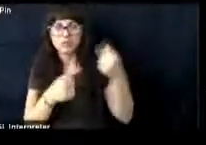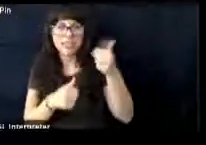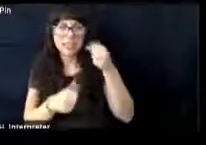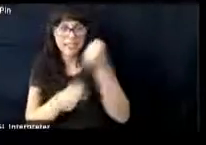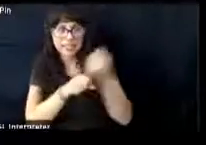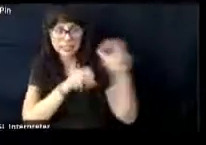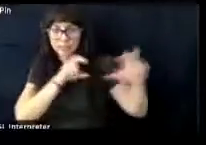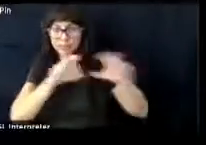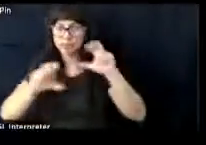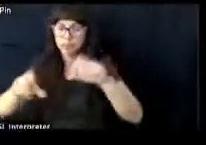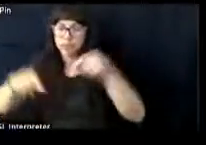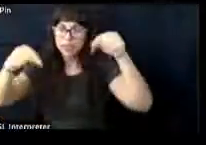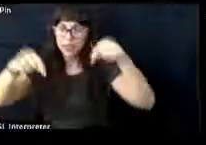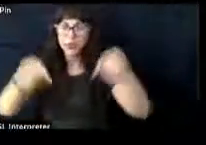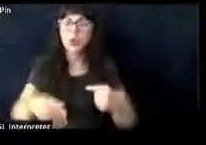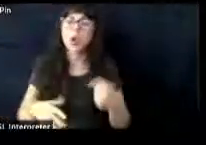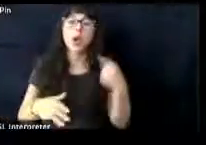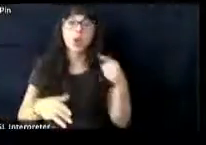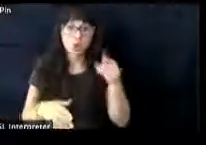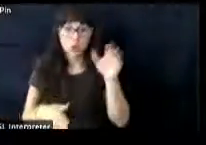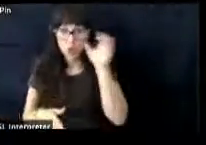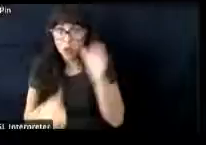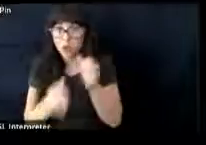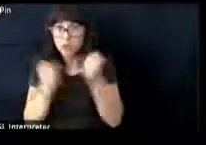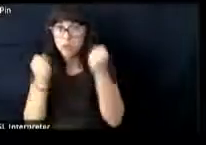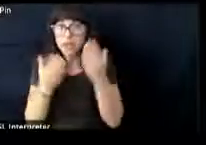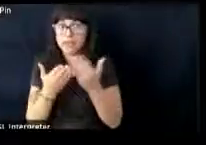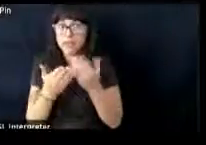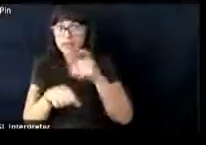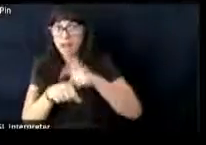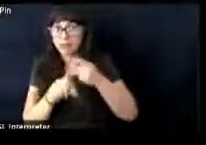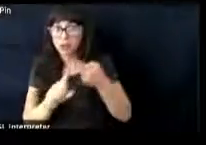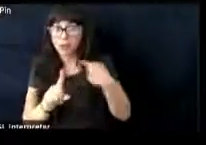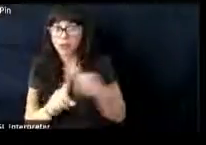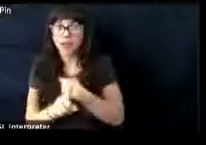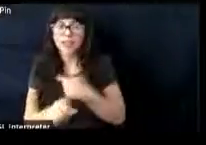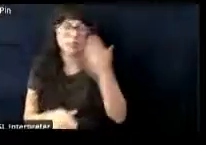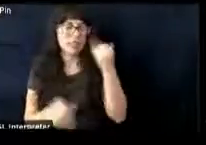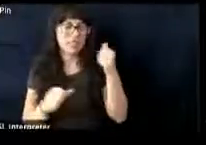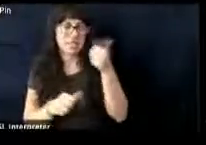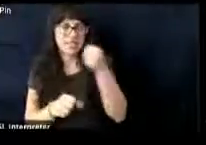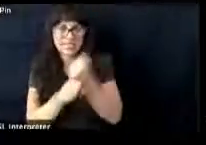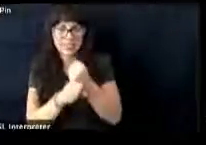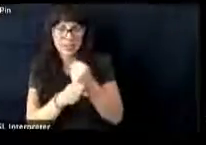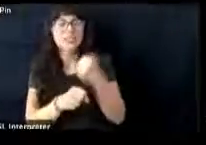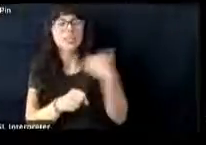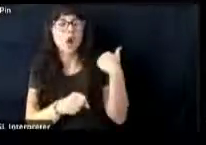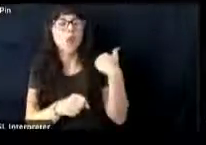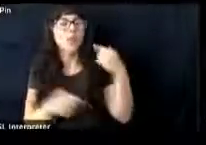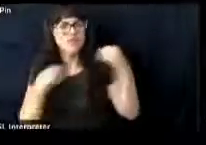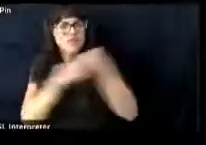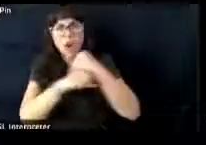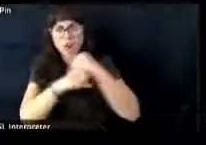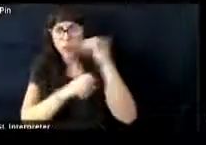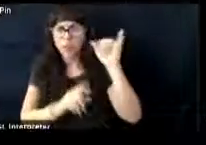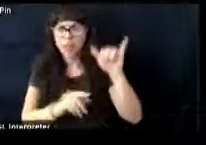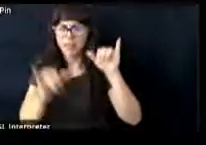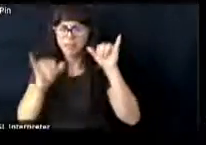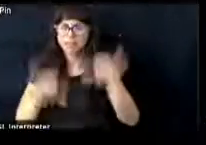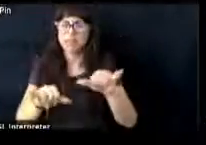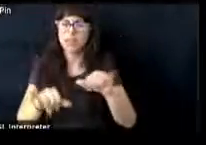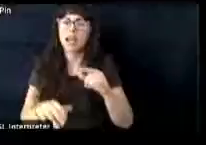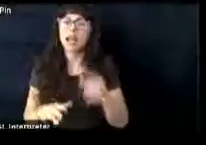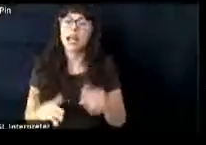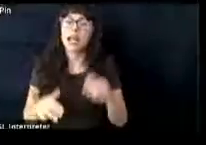a lot from Long Beach because we had to fight 10 years ago to stay as intact as possible. The issue is important to Long